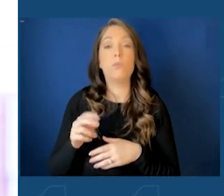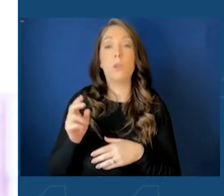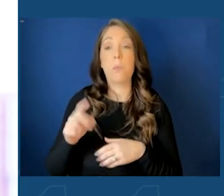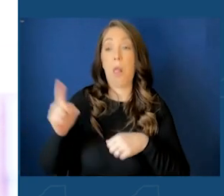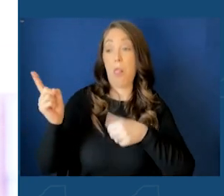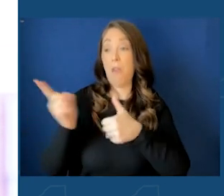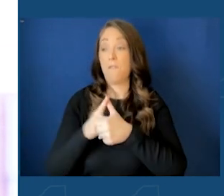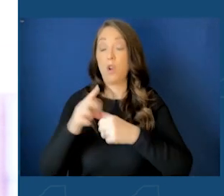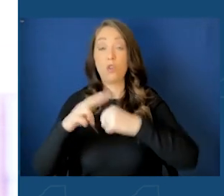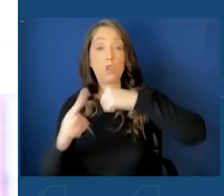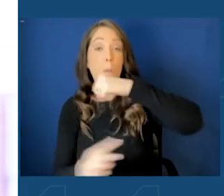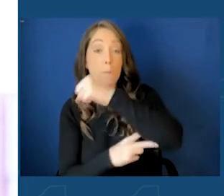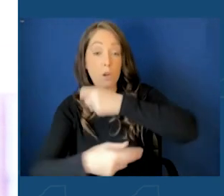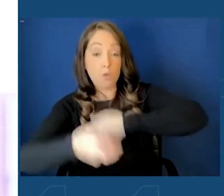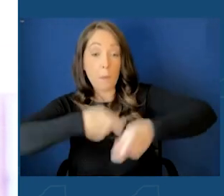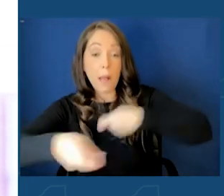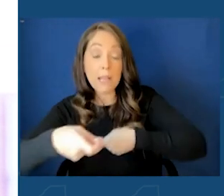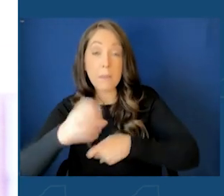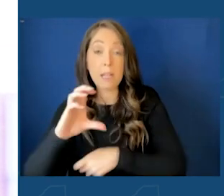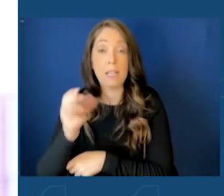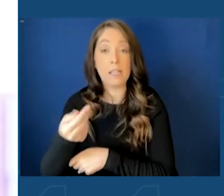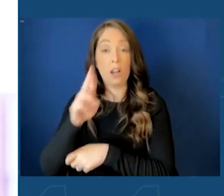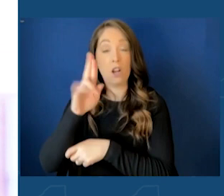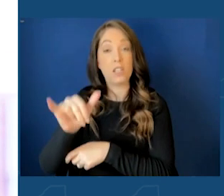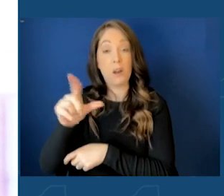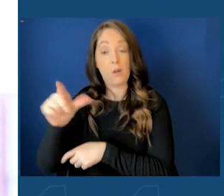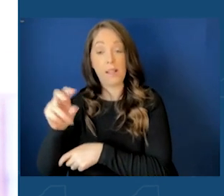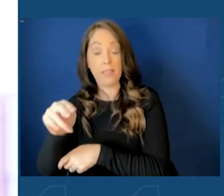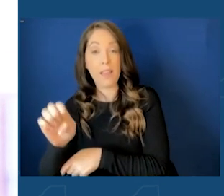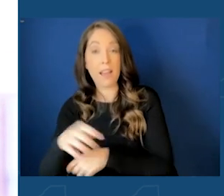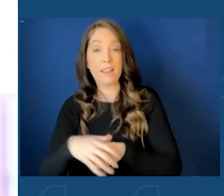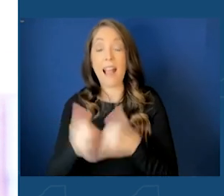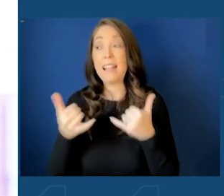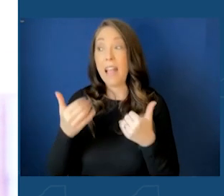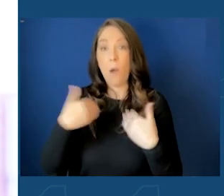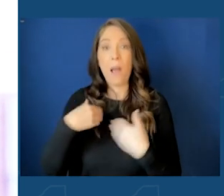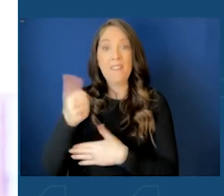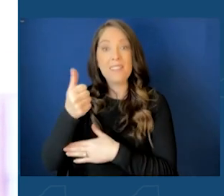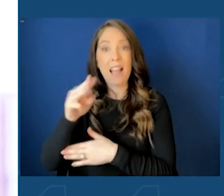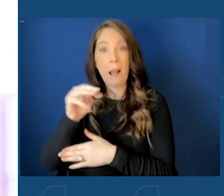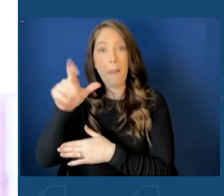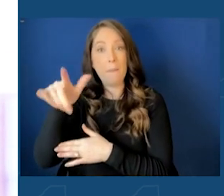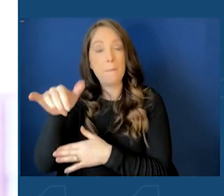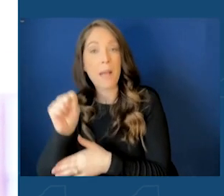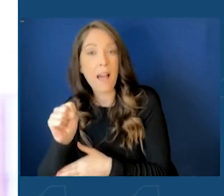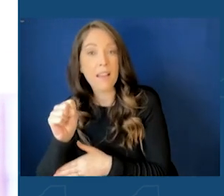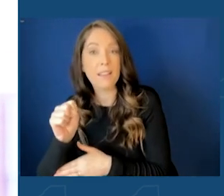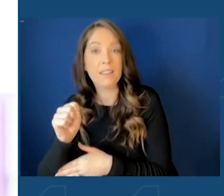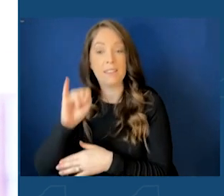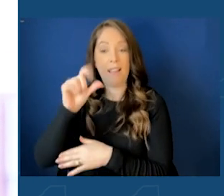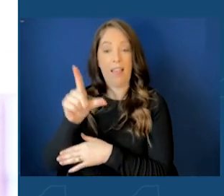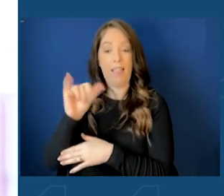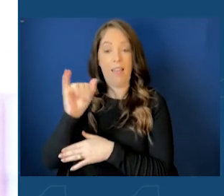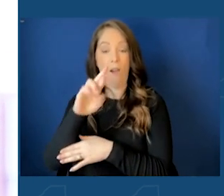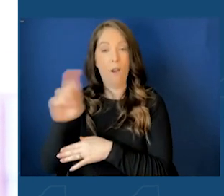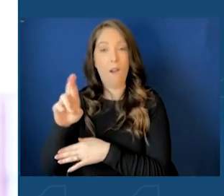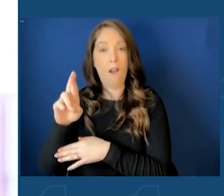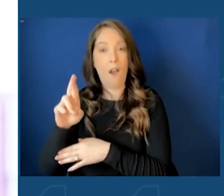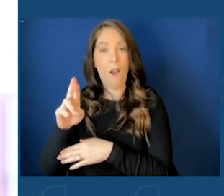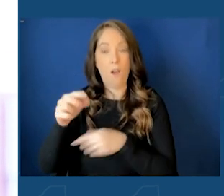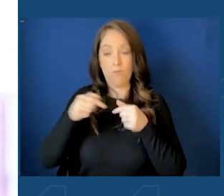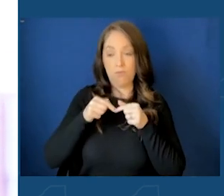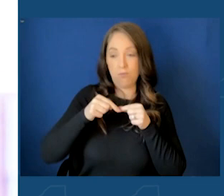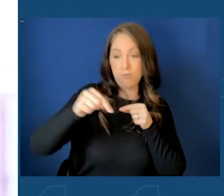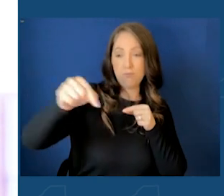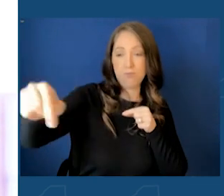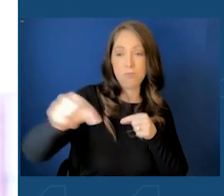at Cherry Lane. And now we finally have nearly 10 miles, a stretch of the LIRR main line from Floral Park to Hicksville. This